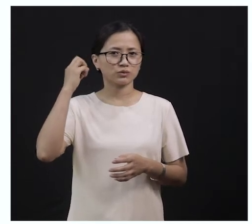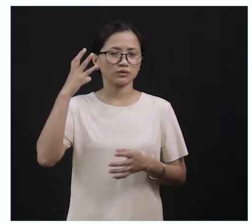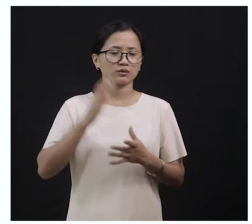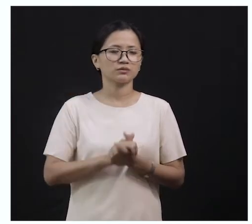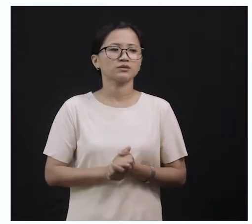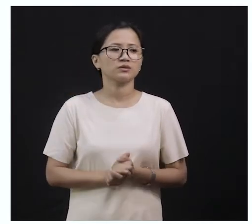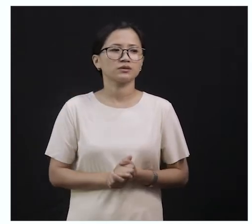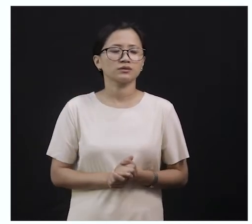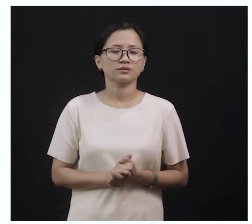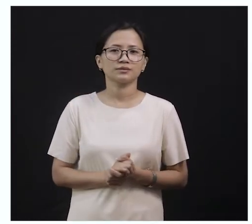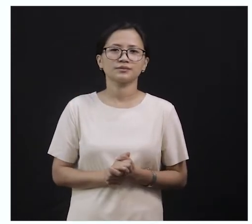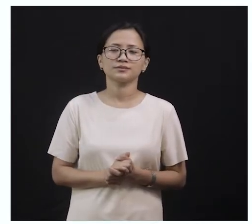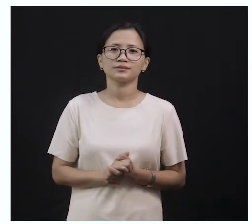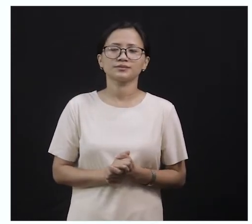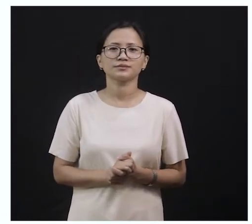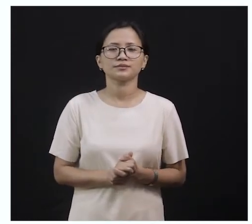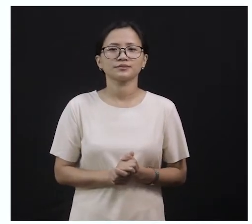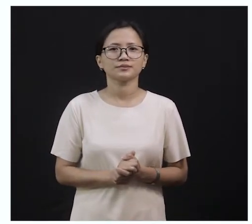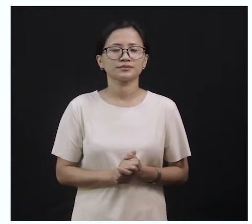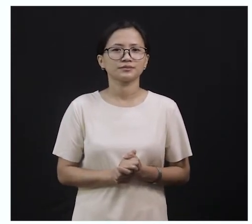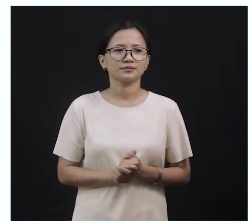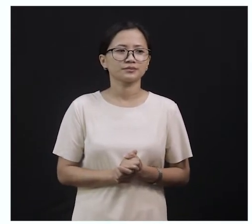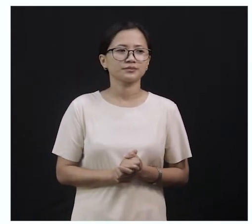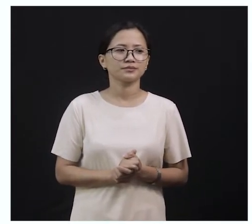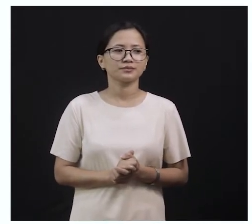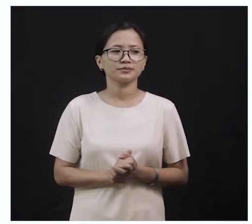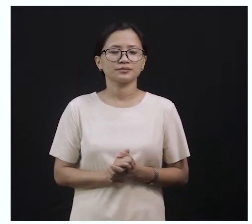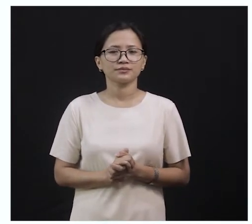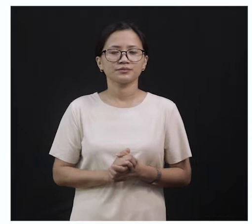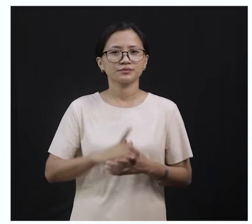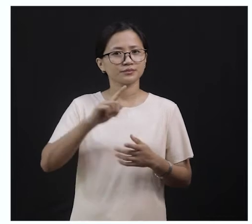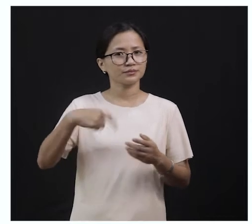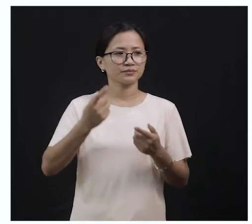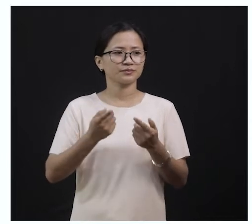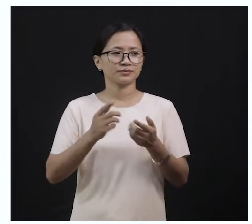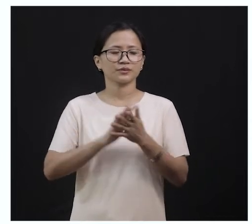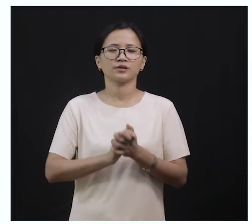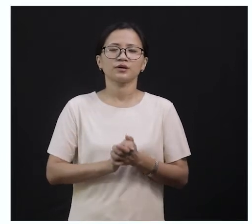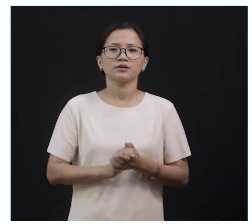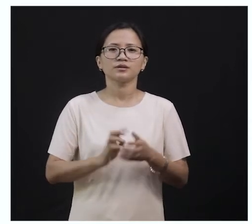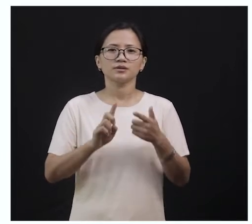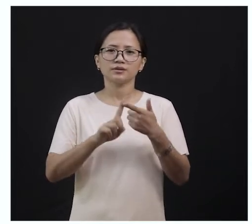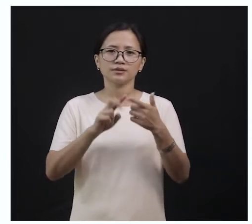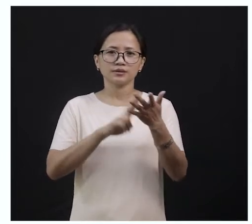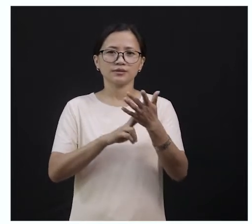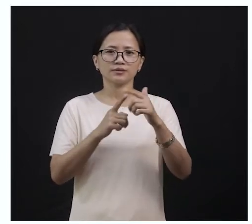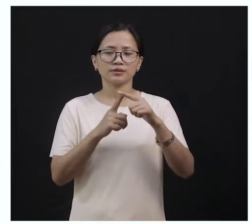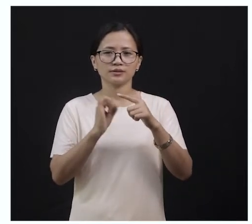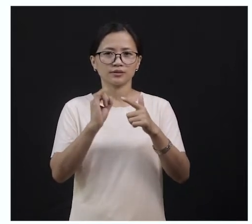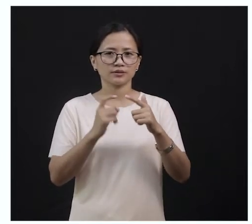is called flap, okay? Flap or flapping. So that is it. The next is entitled.